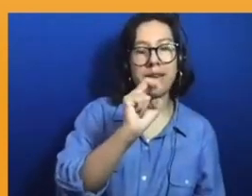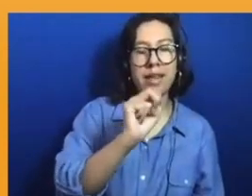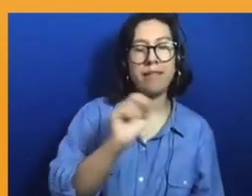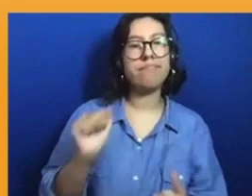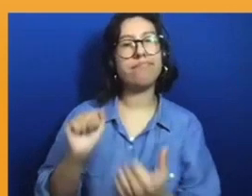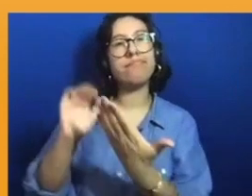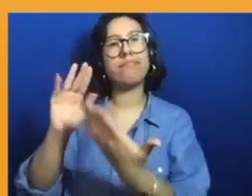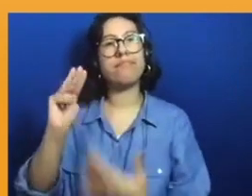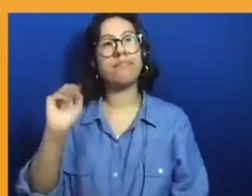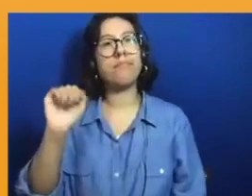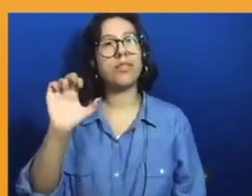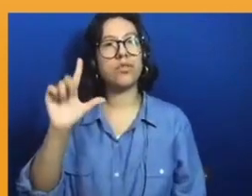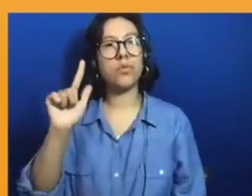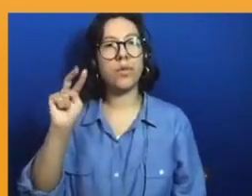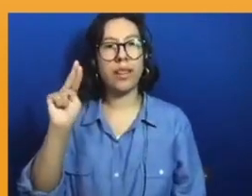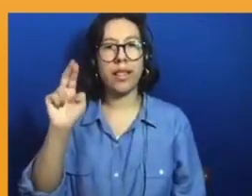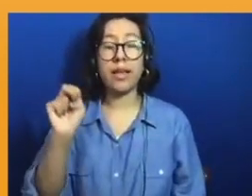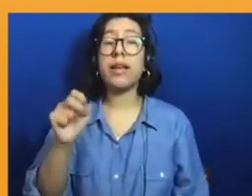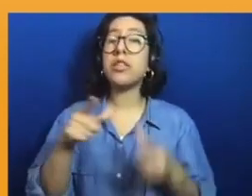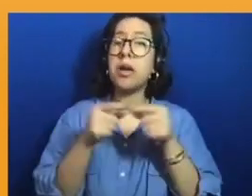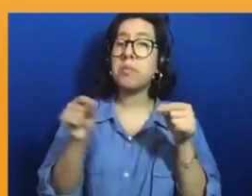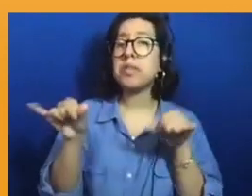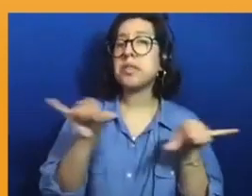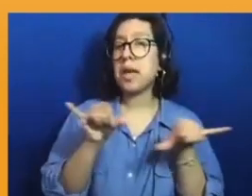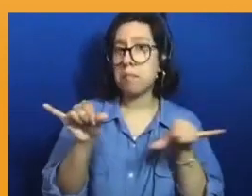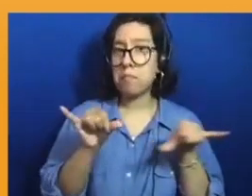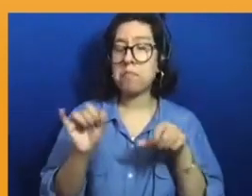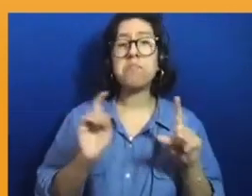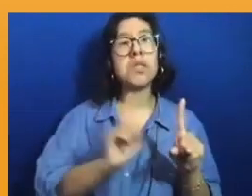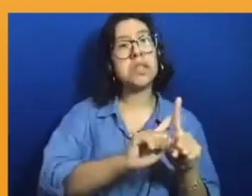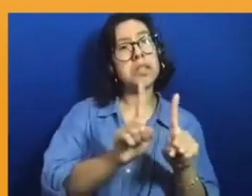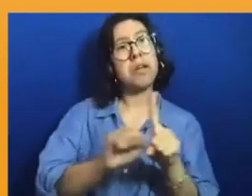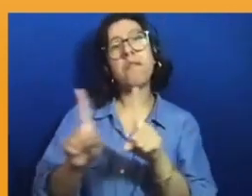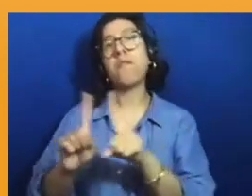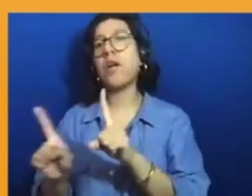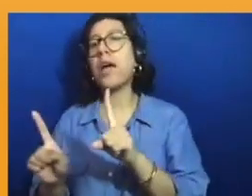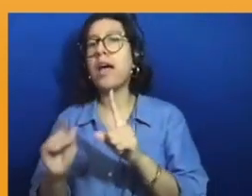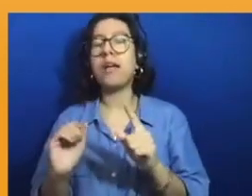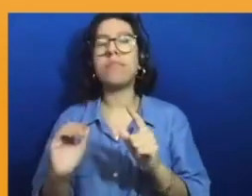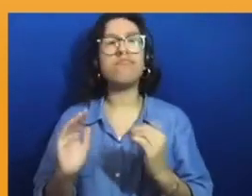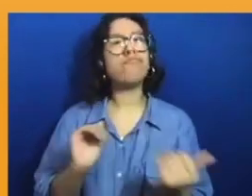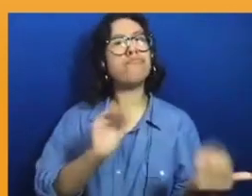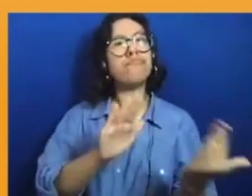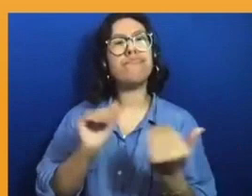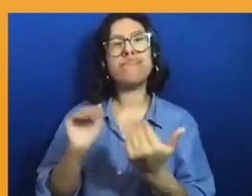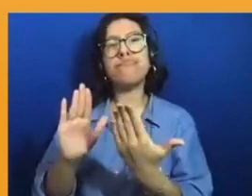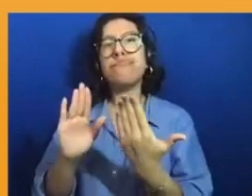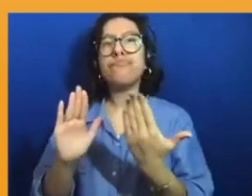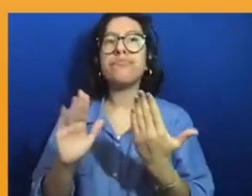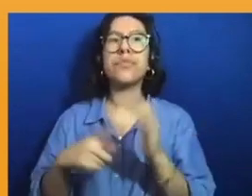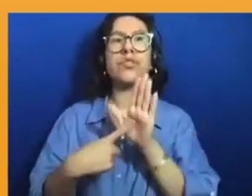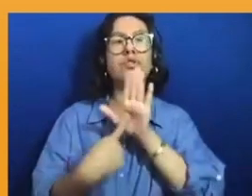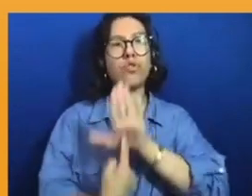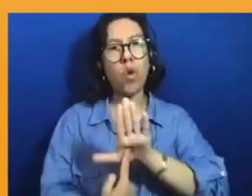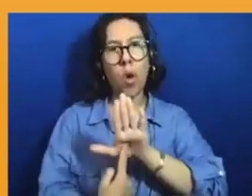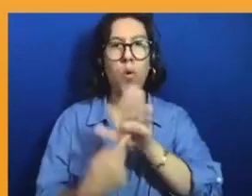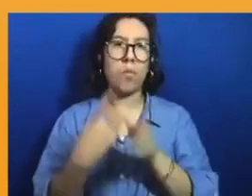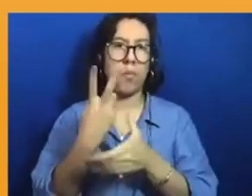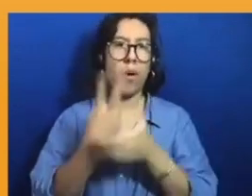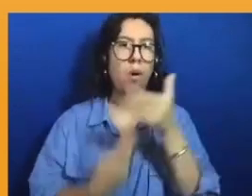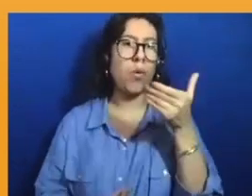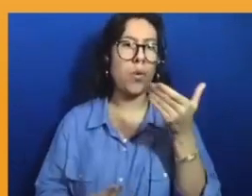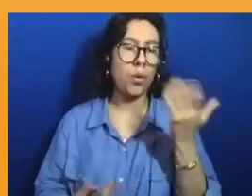Japanese dance in the same way too. There are different grades and different ways of portraying that.